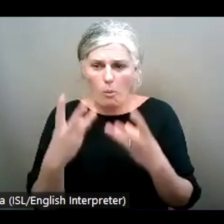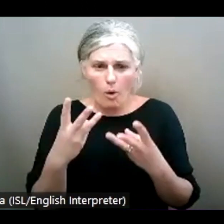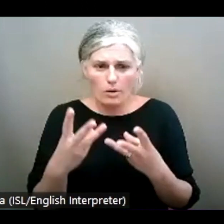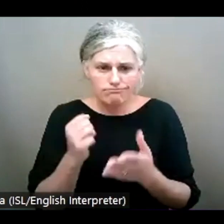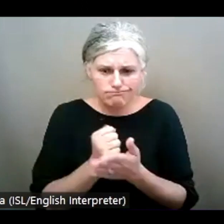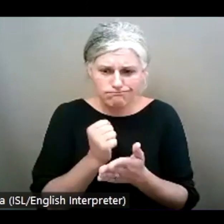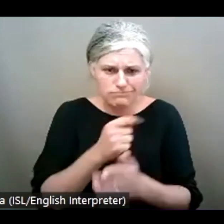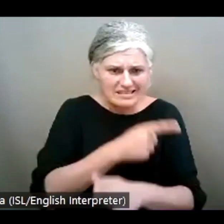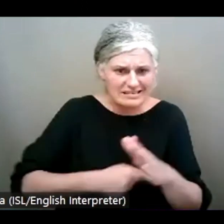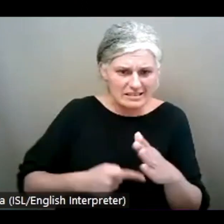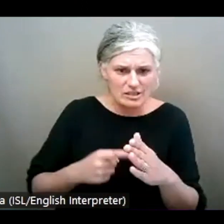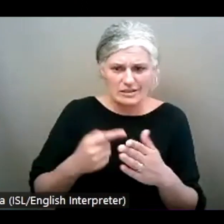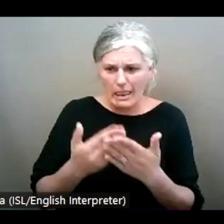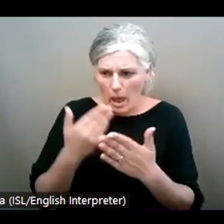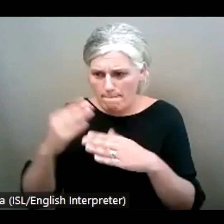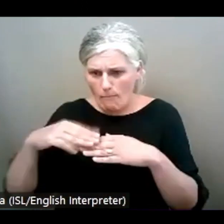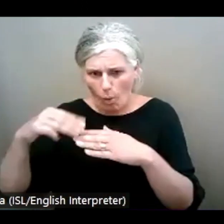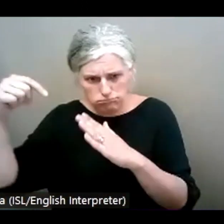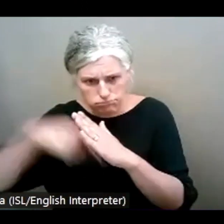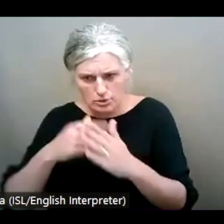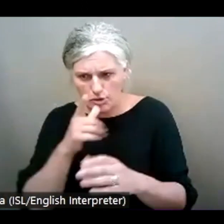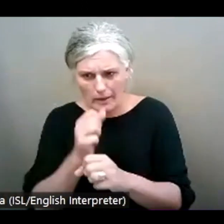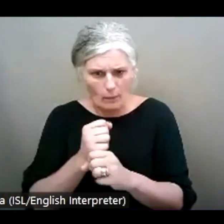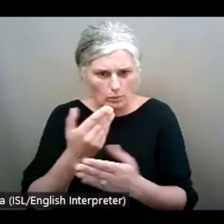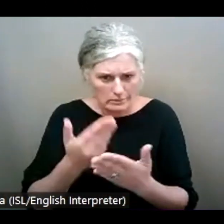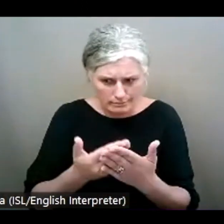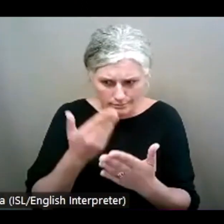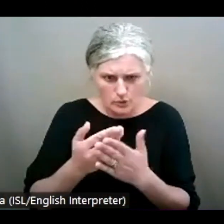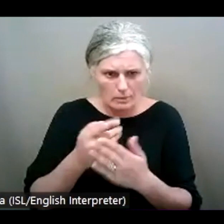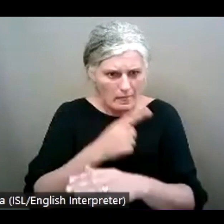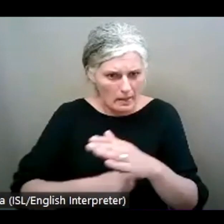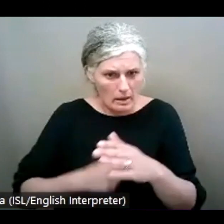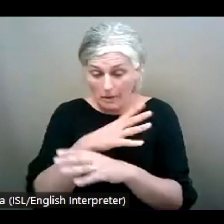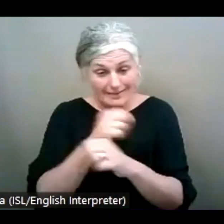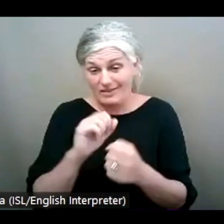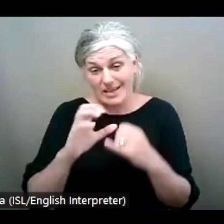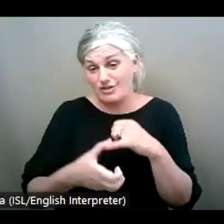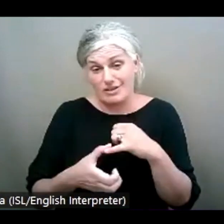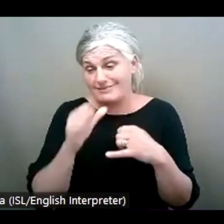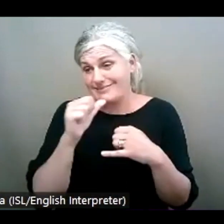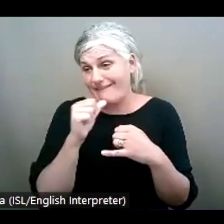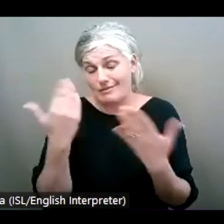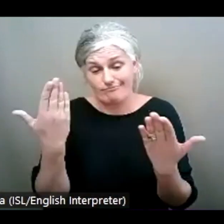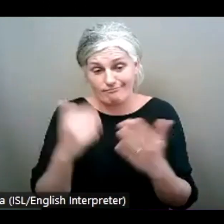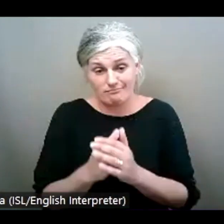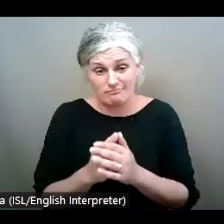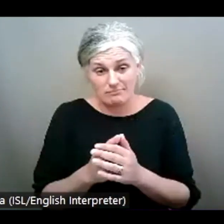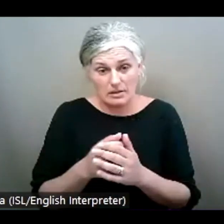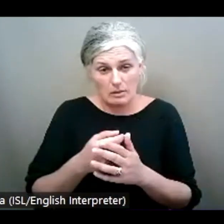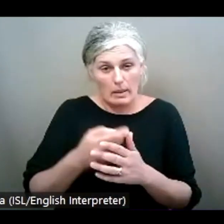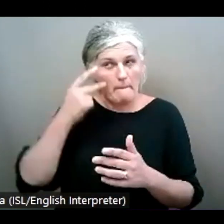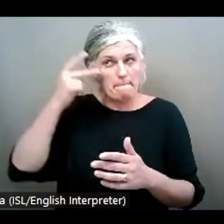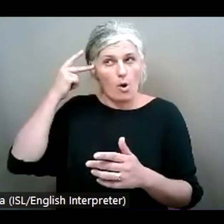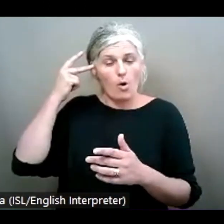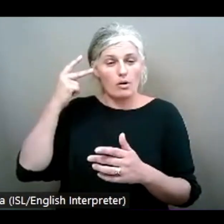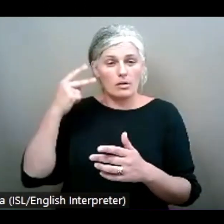study disability and learn more about disability, but I never had the opportunity, or really looking back now, it's